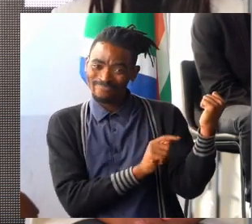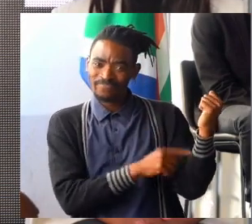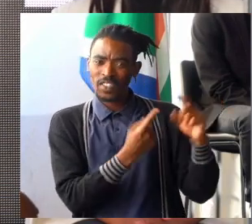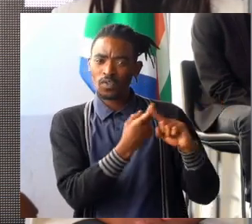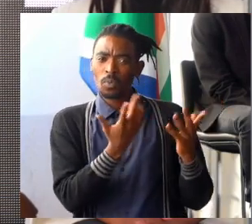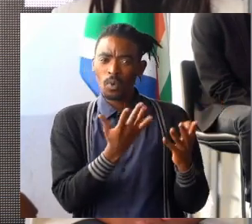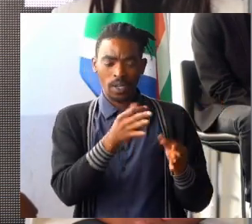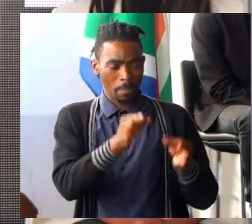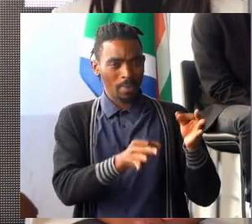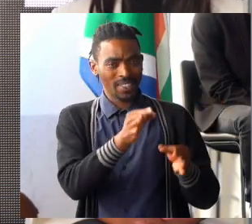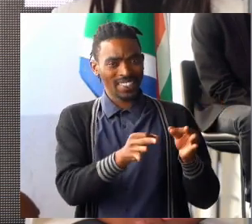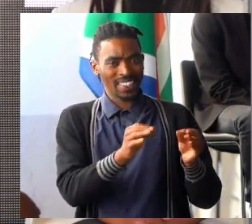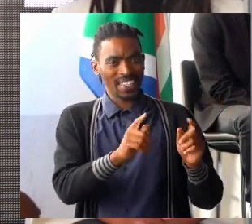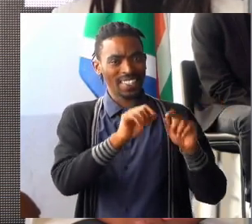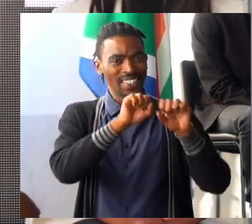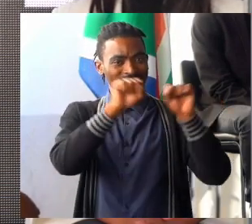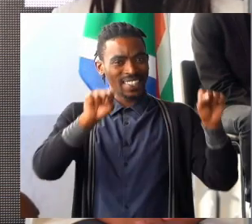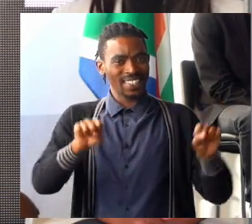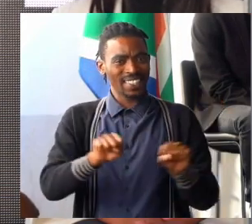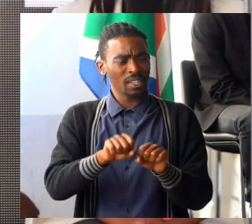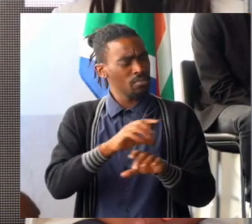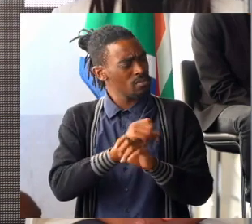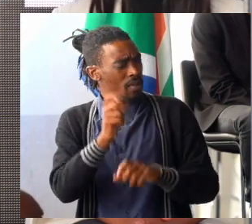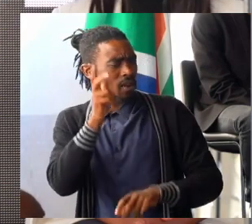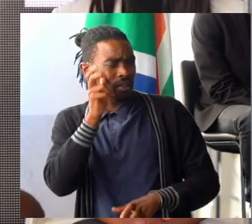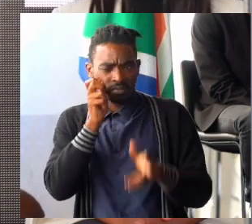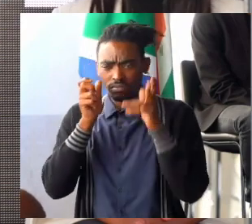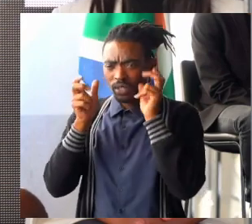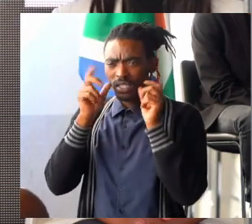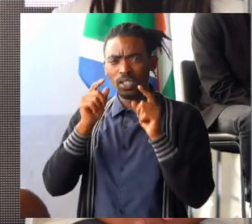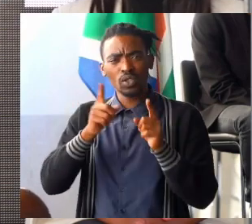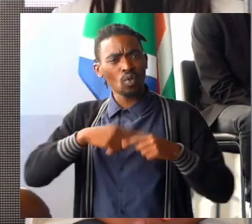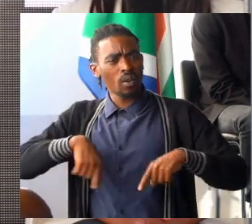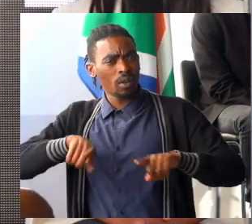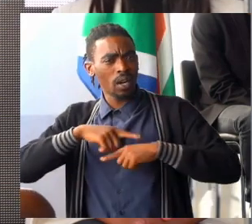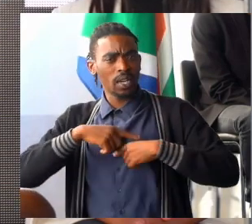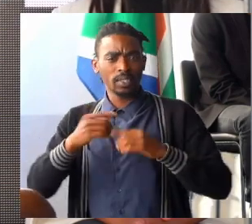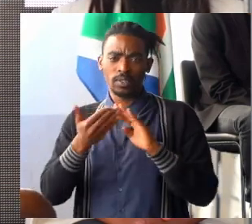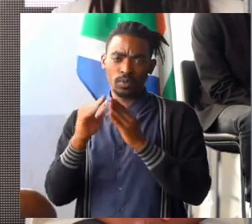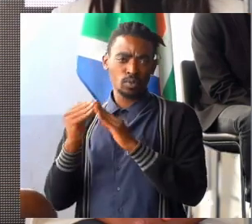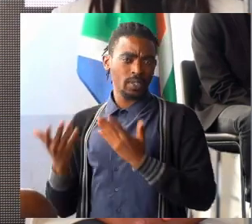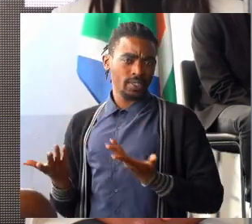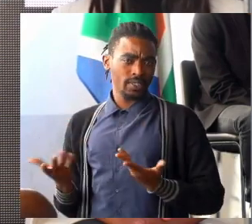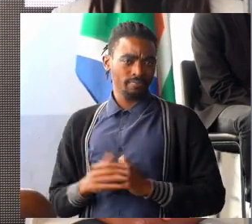political system that does not listen, that does not care.